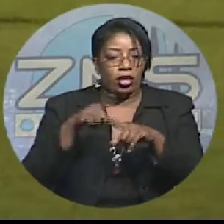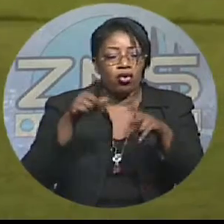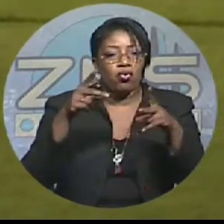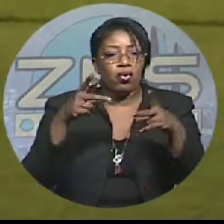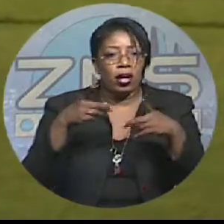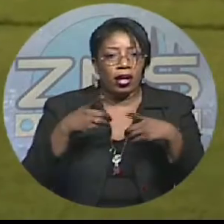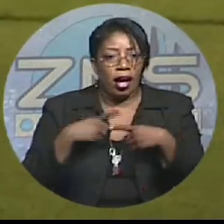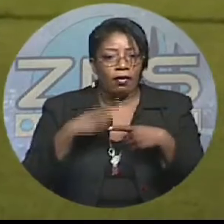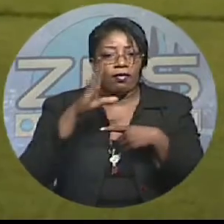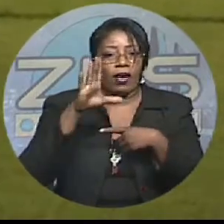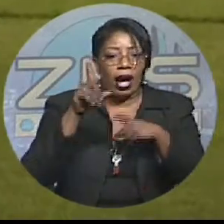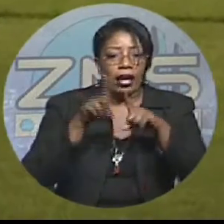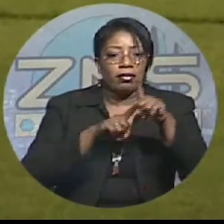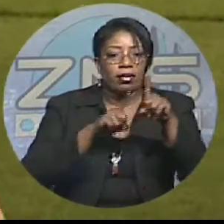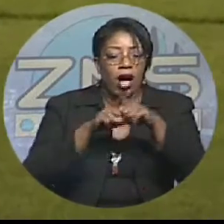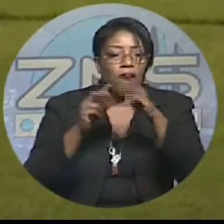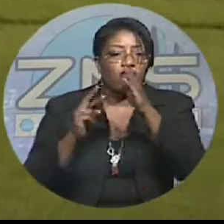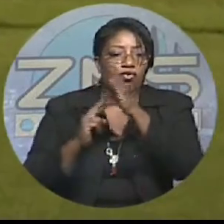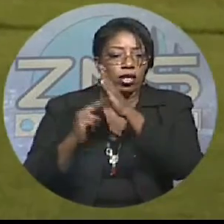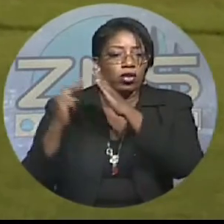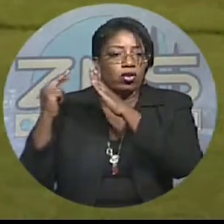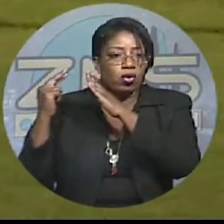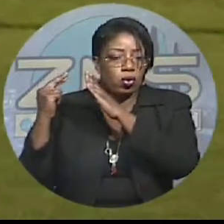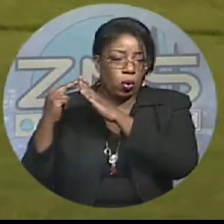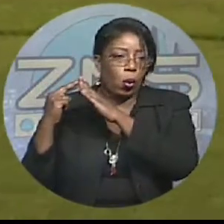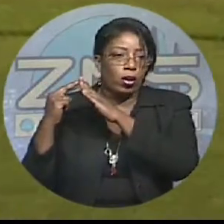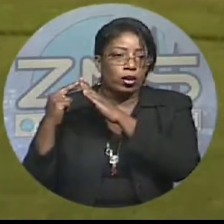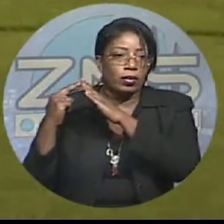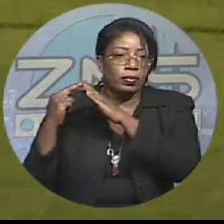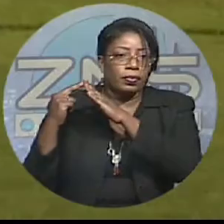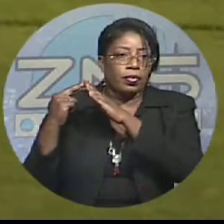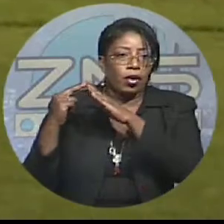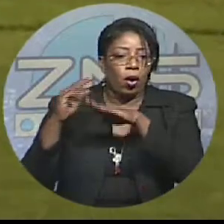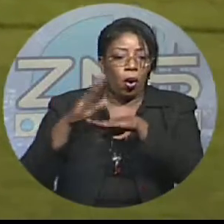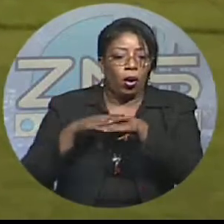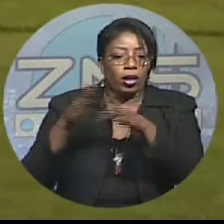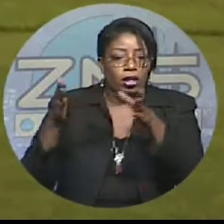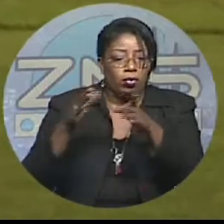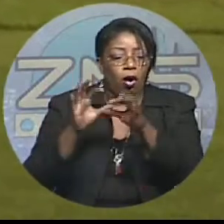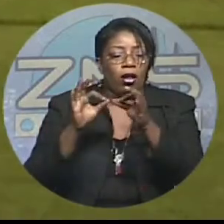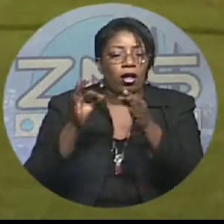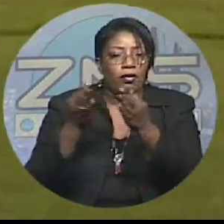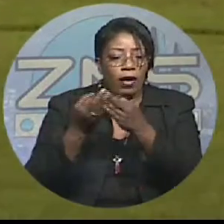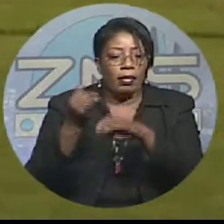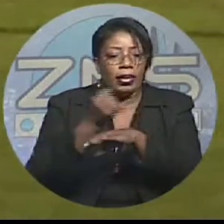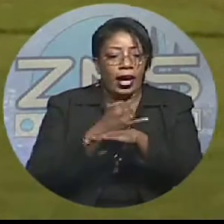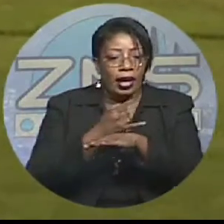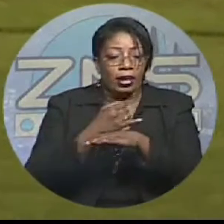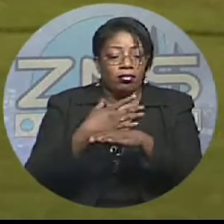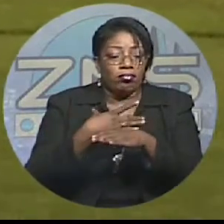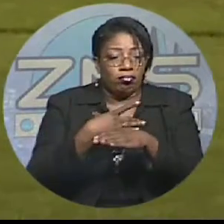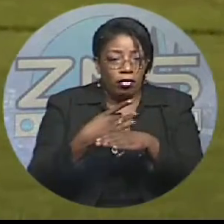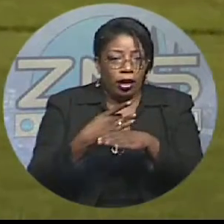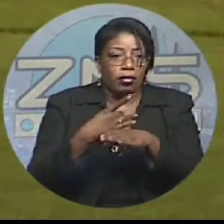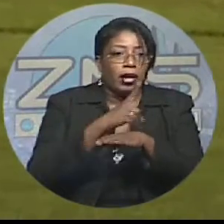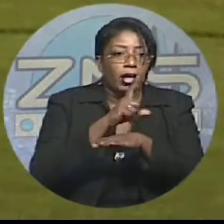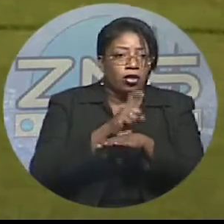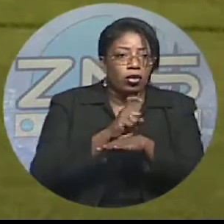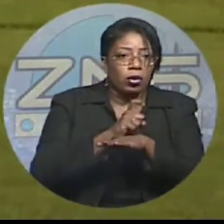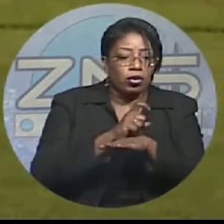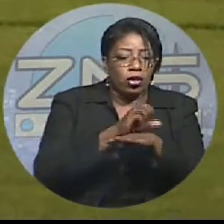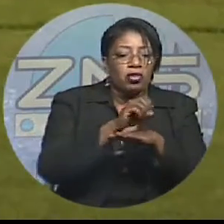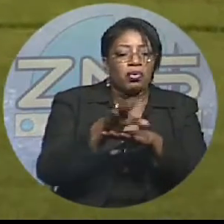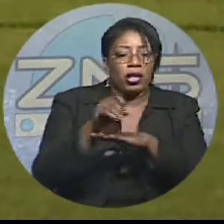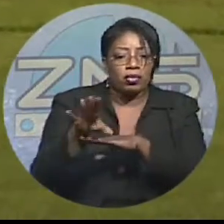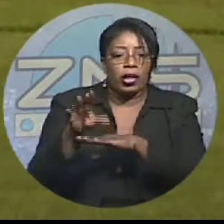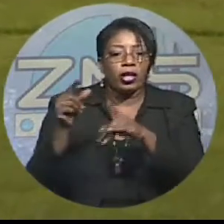have a 5-star resort, a Greg Norman Championship golf course on a small family island like Exuma. So it really is sort of spreading the